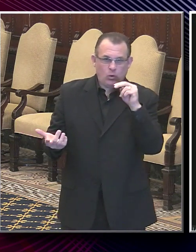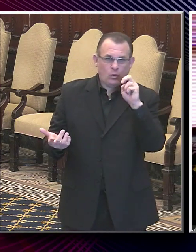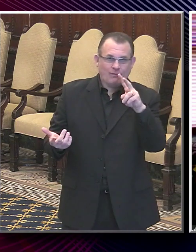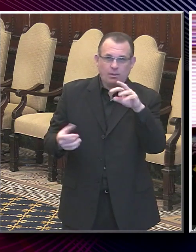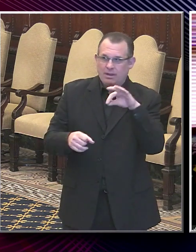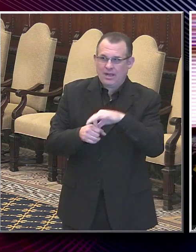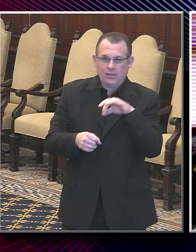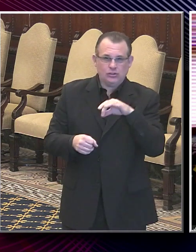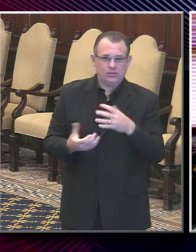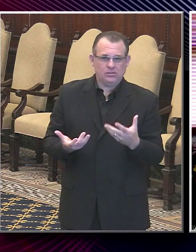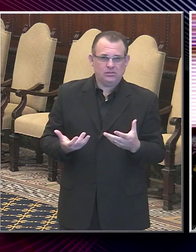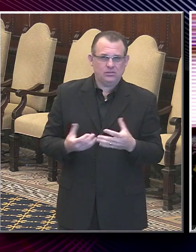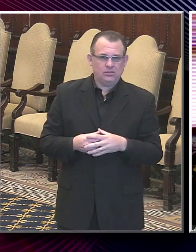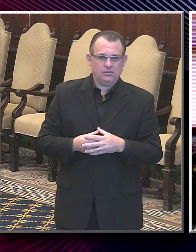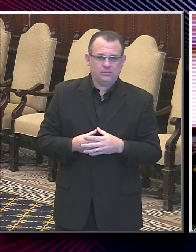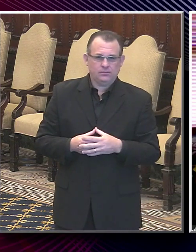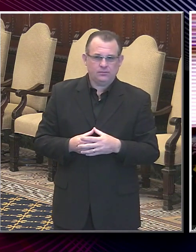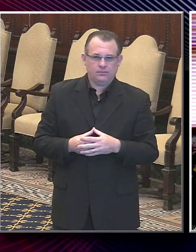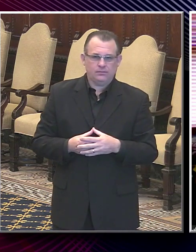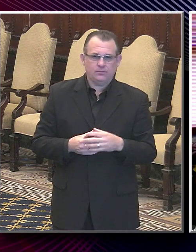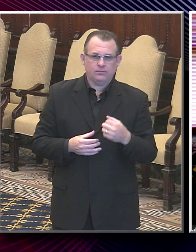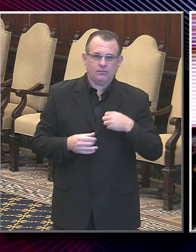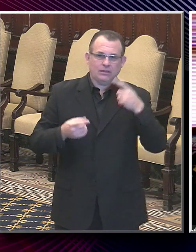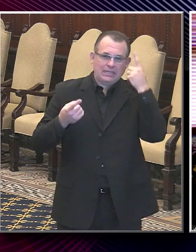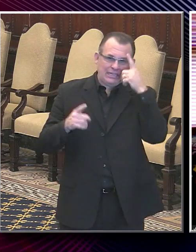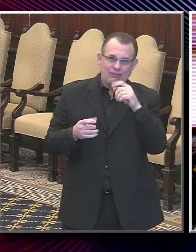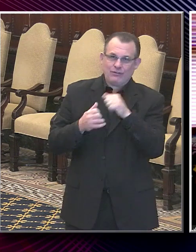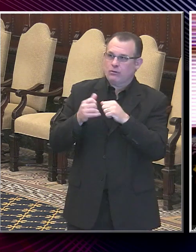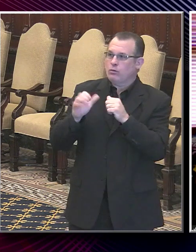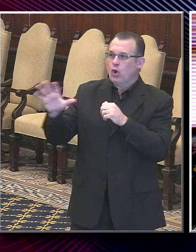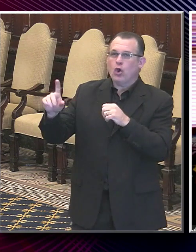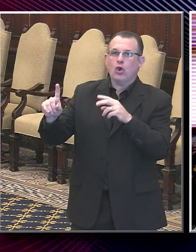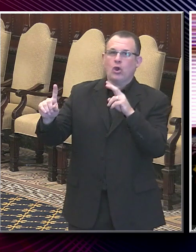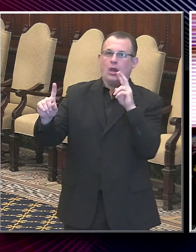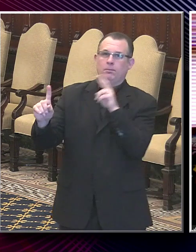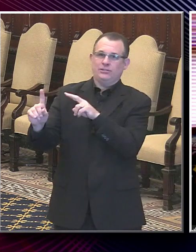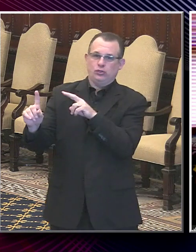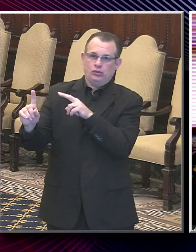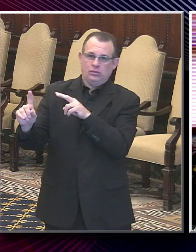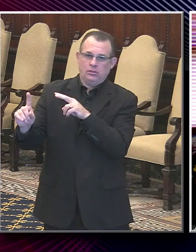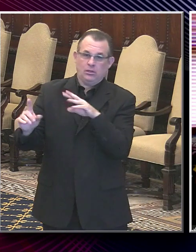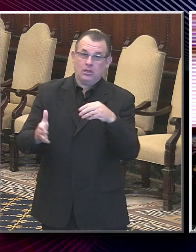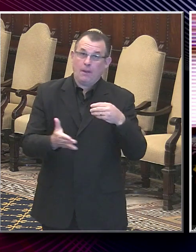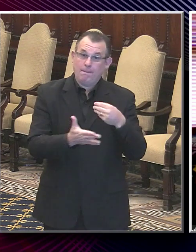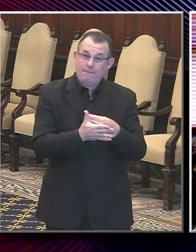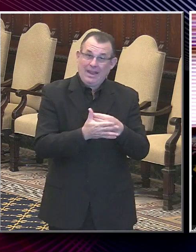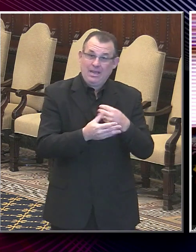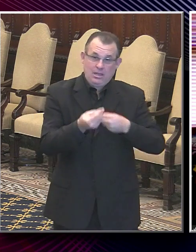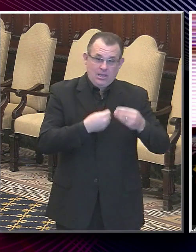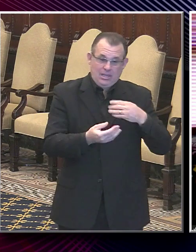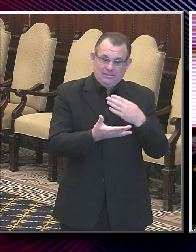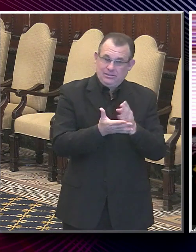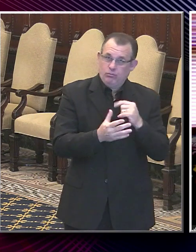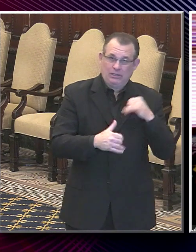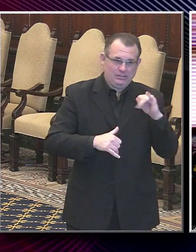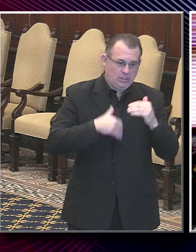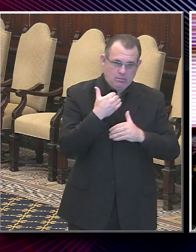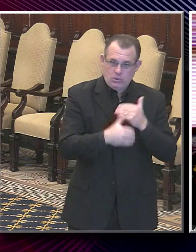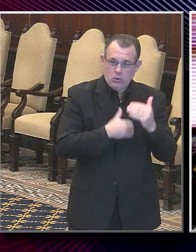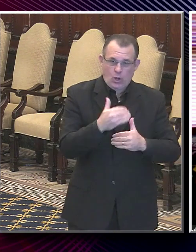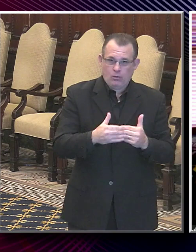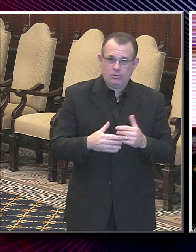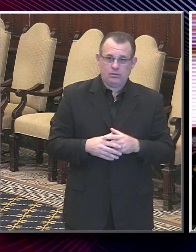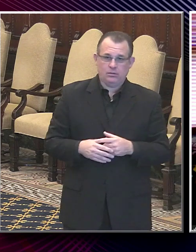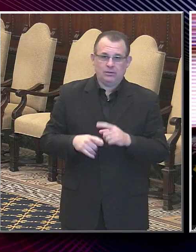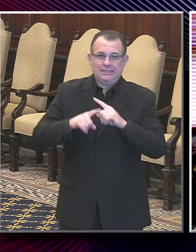election? I agree that that is her position, and the budget is again an ongoing process, and we'll continue working with departments, individual